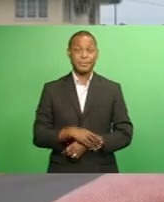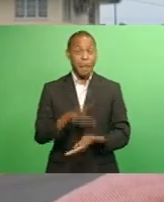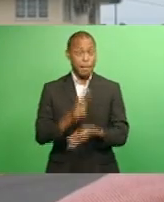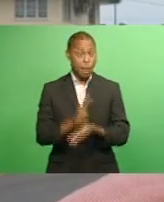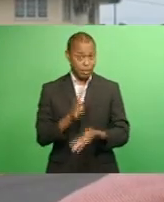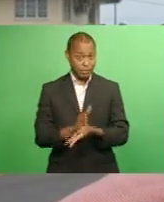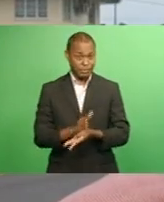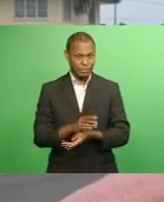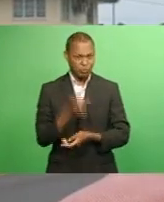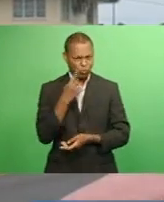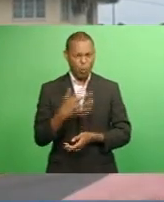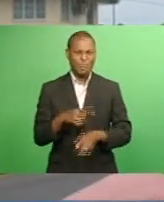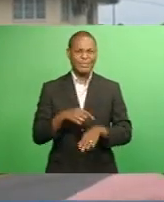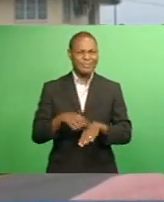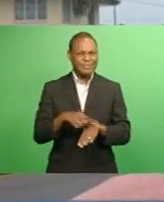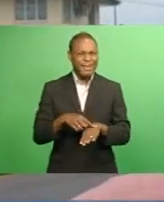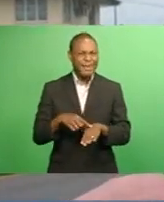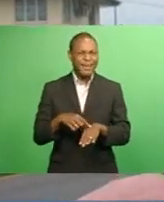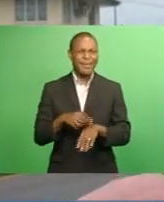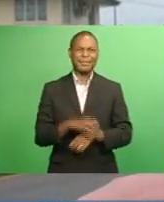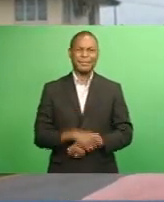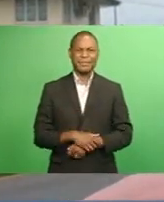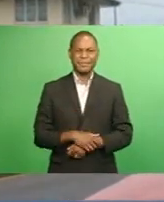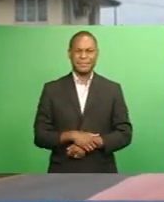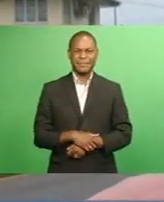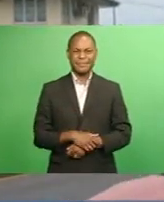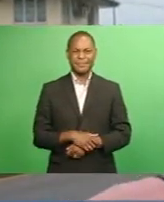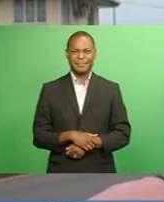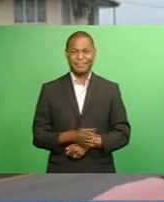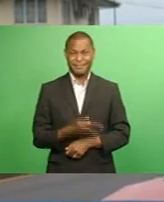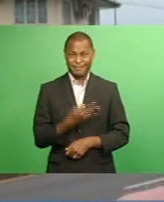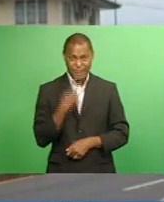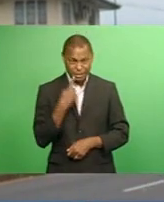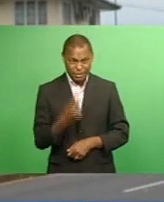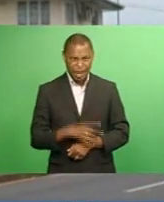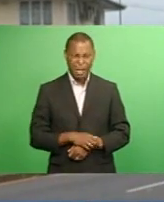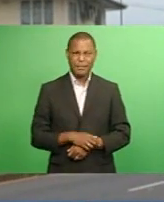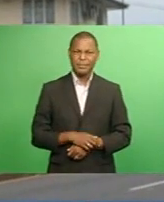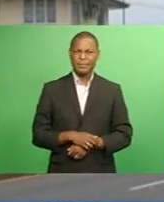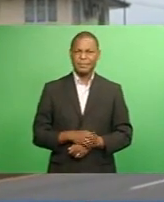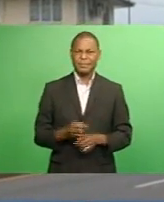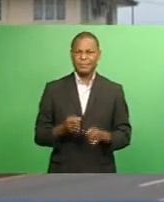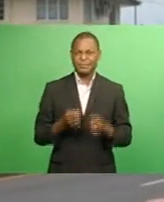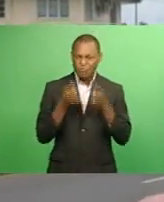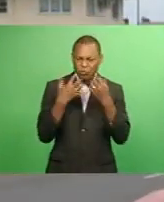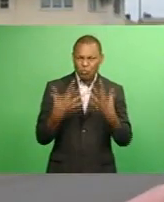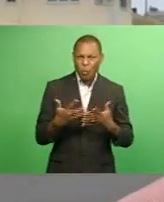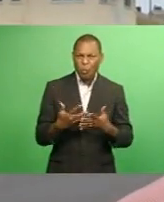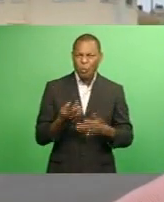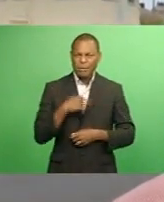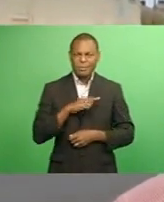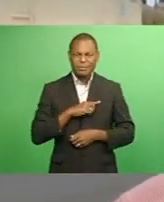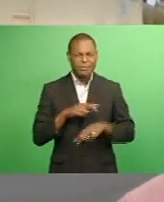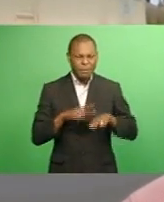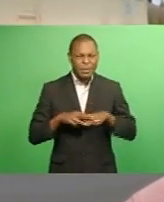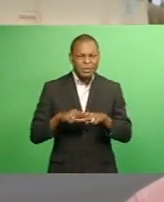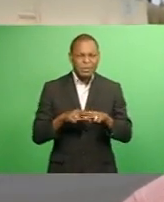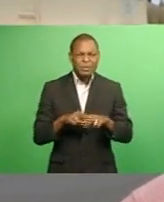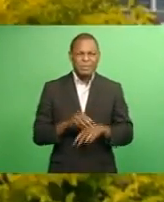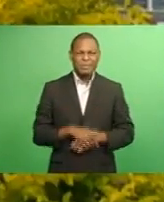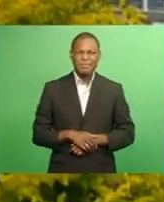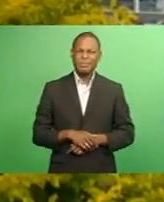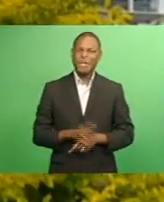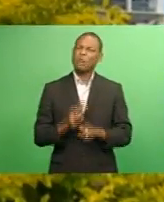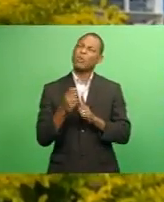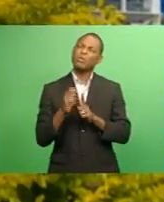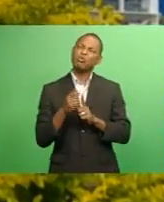Easter. And the significance of hot cross bun, to me in Fiji, is it's like a tradition.